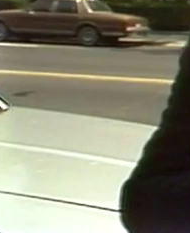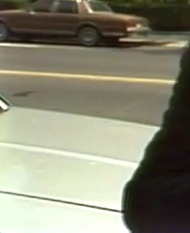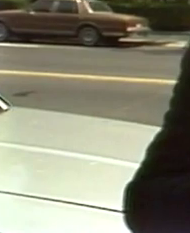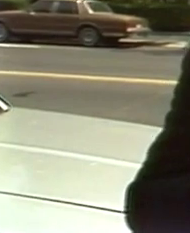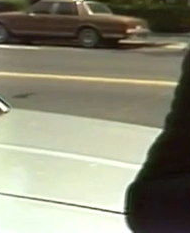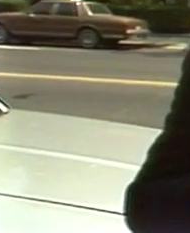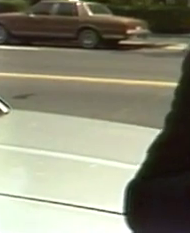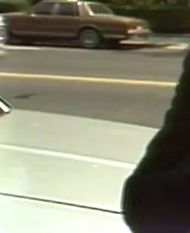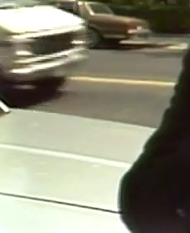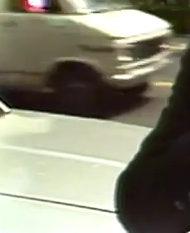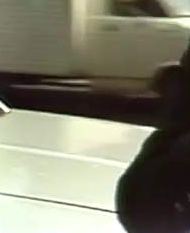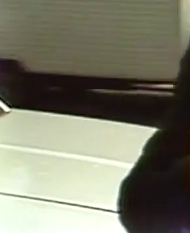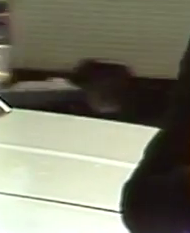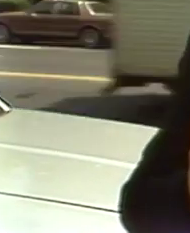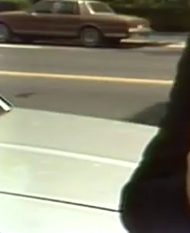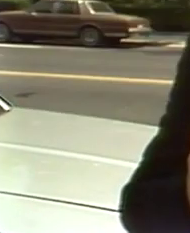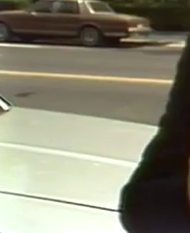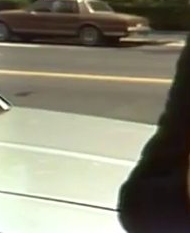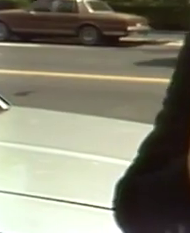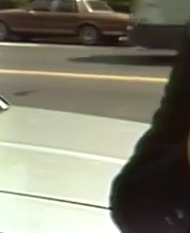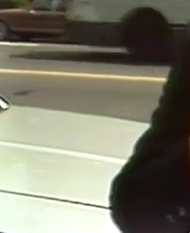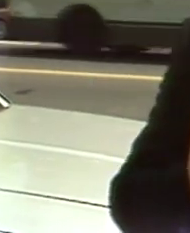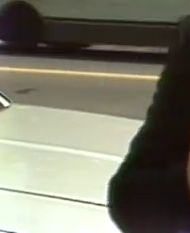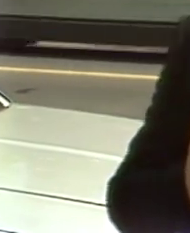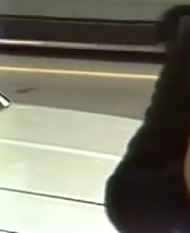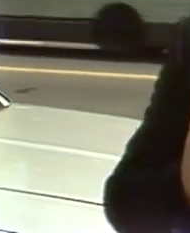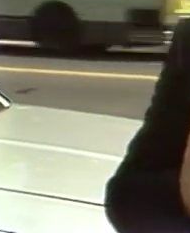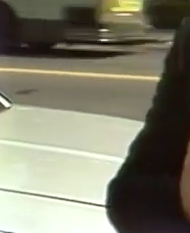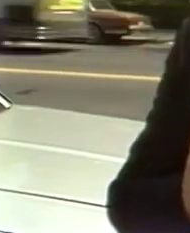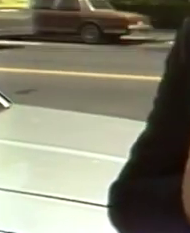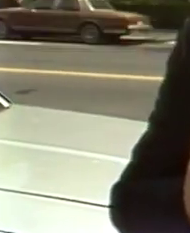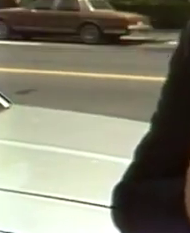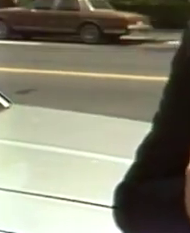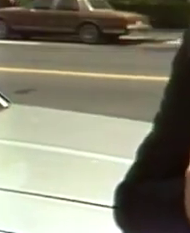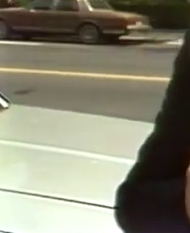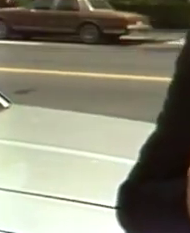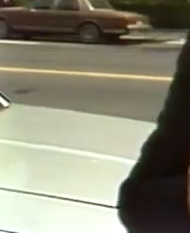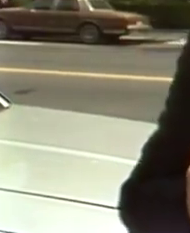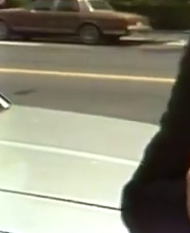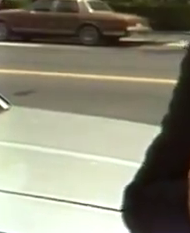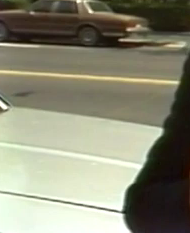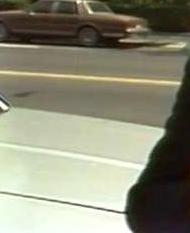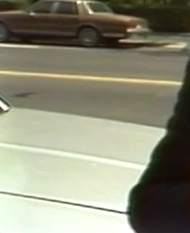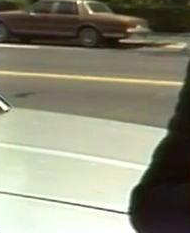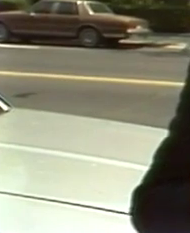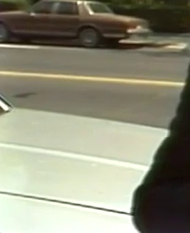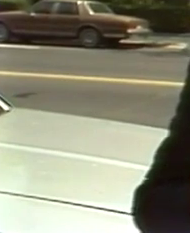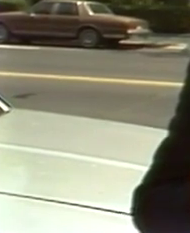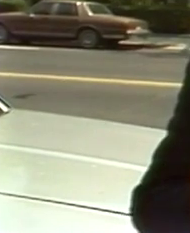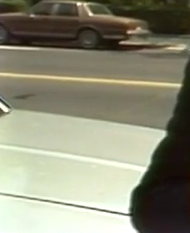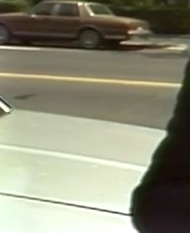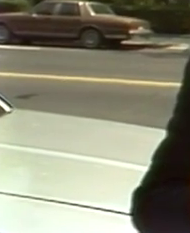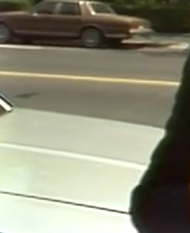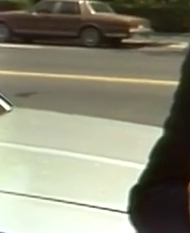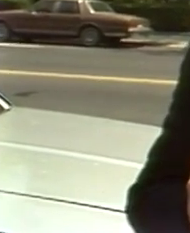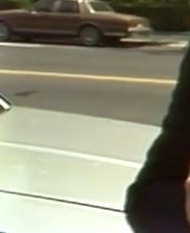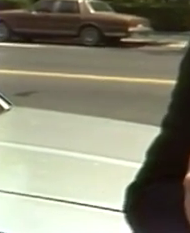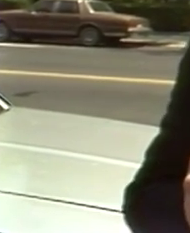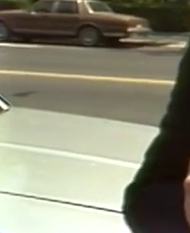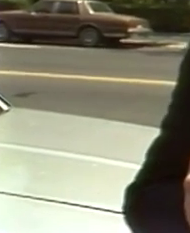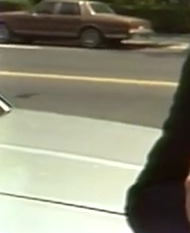spiritual awakening. Their military might is unquestionably superior to ours. And their goals have never changed